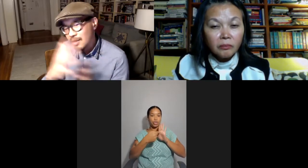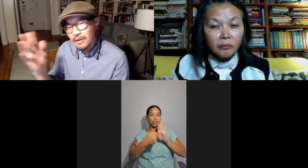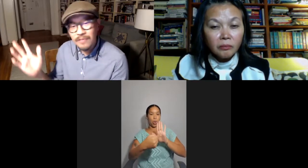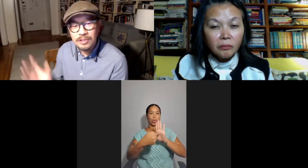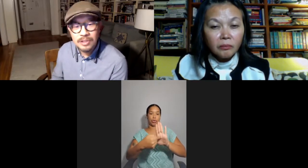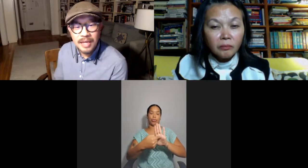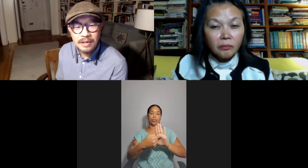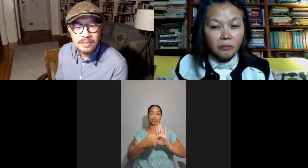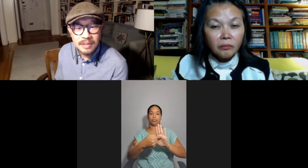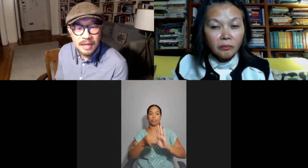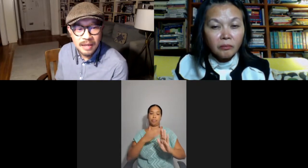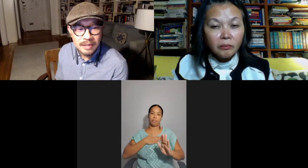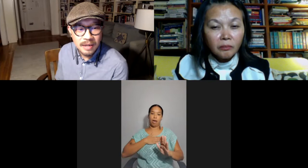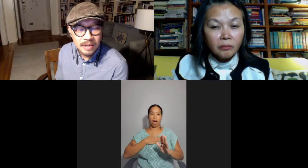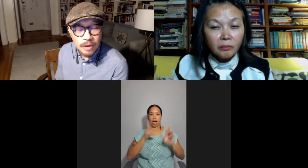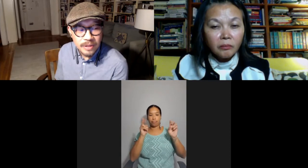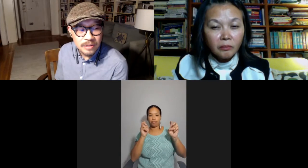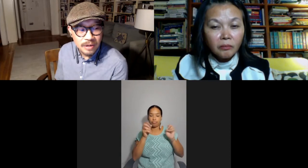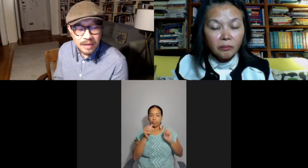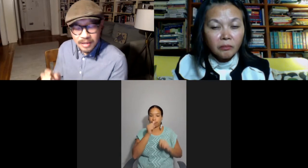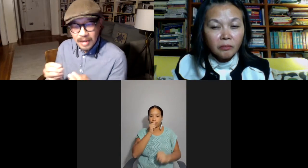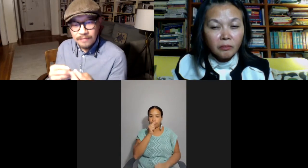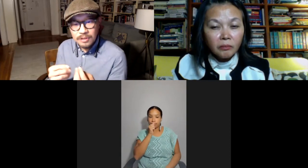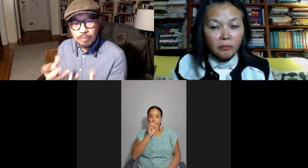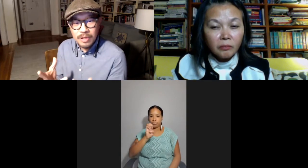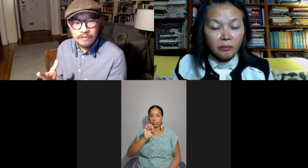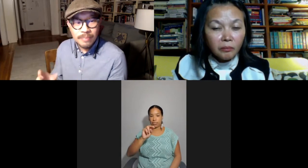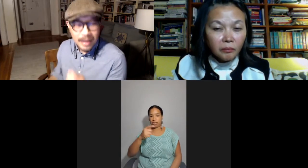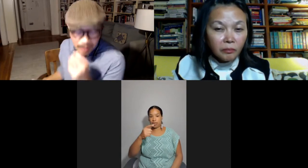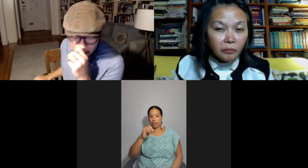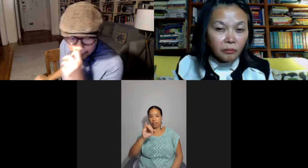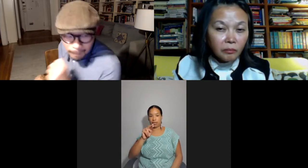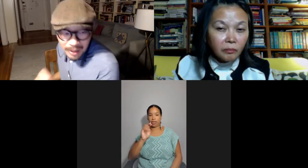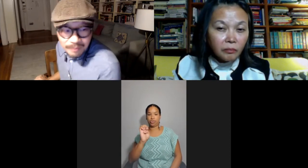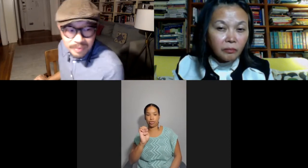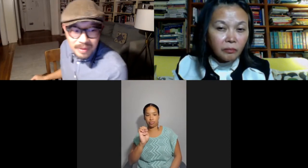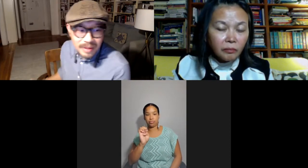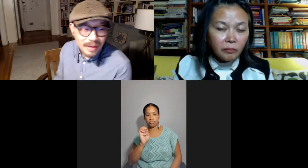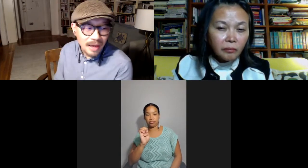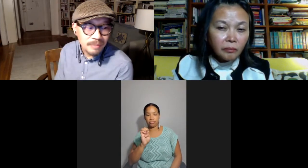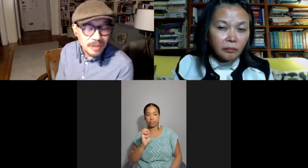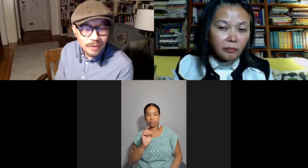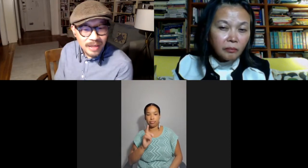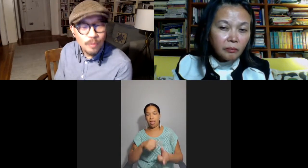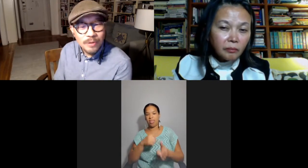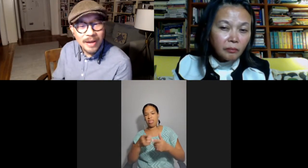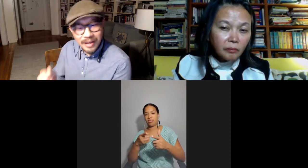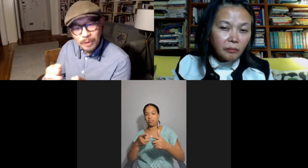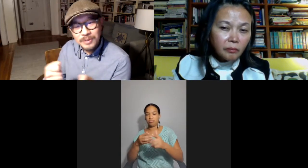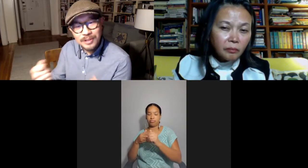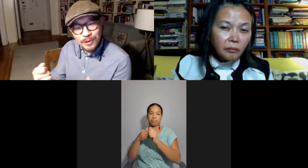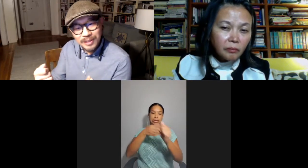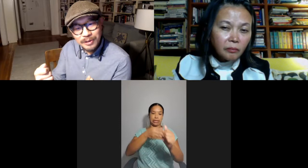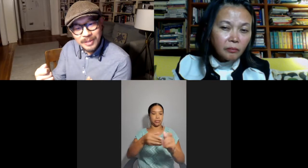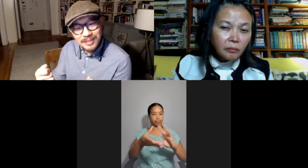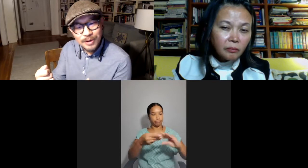these other adventure tales and goings on kind of spring from that. But so in one way, it opens the door a little bit so you can